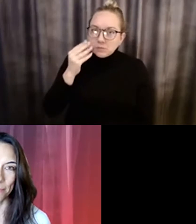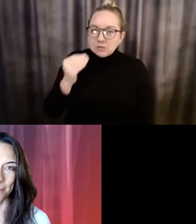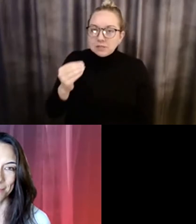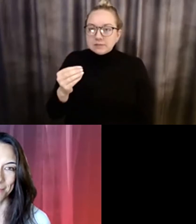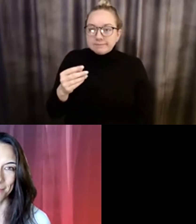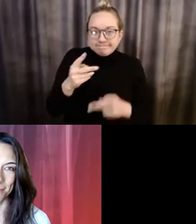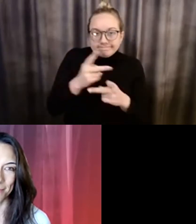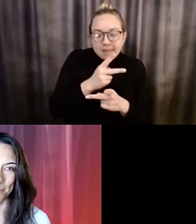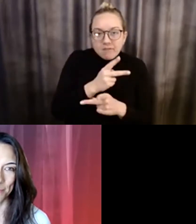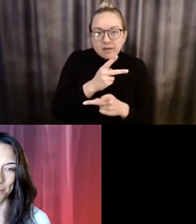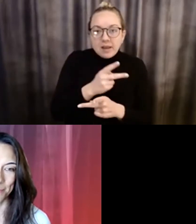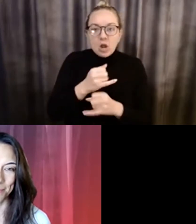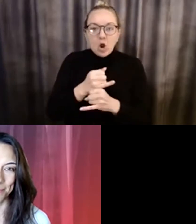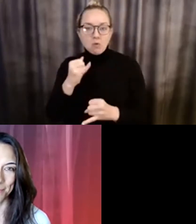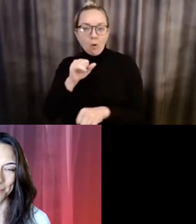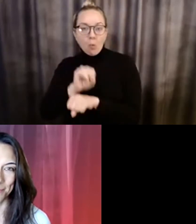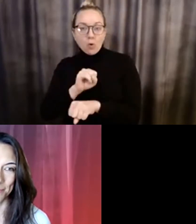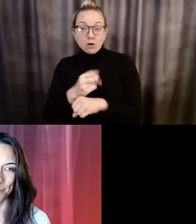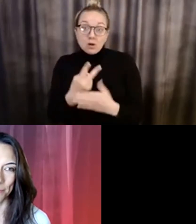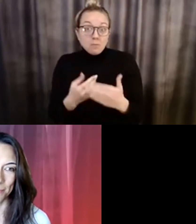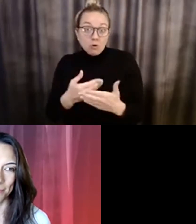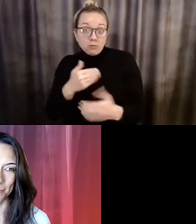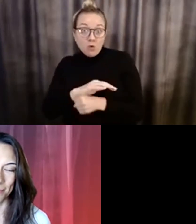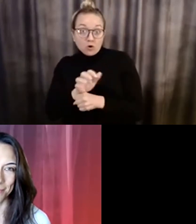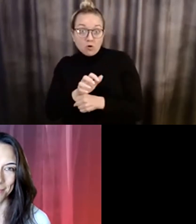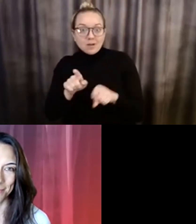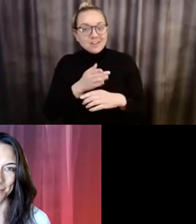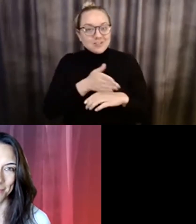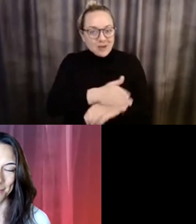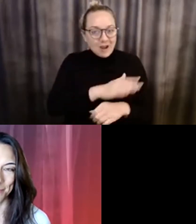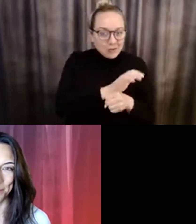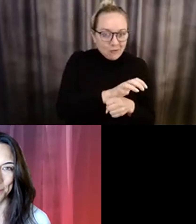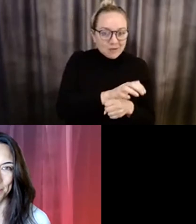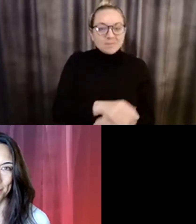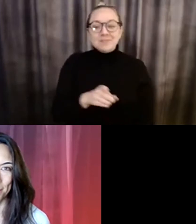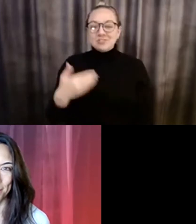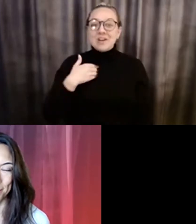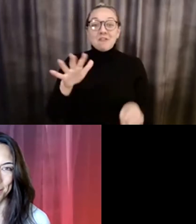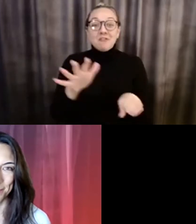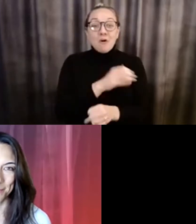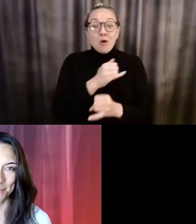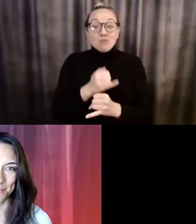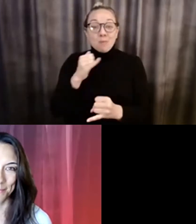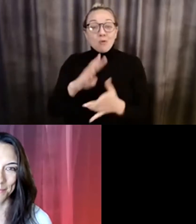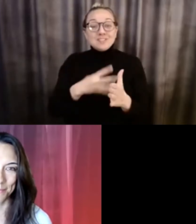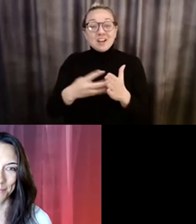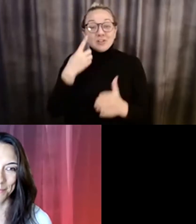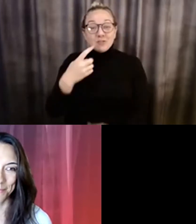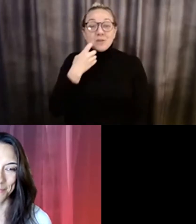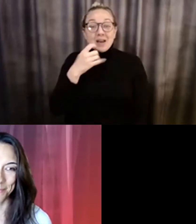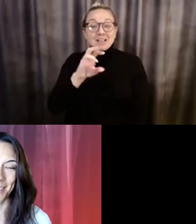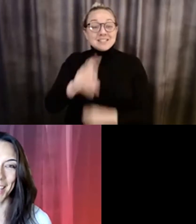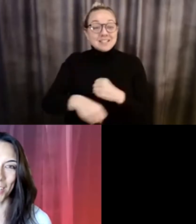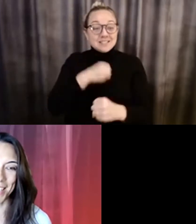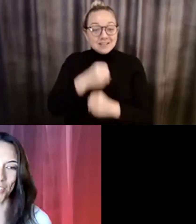to and during the pandemic, having been on a fully remote schedule for 6 years. Thank you for being here,